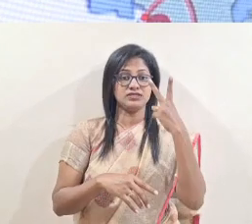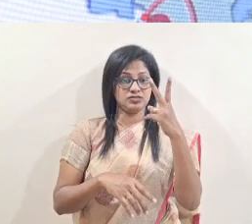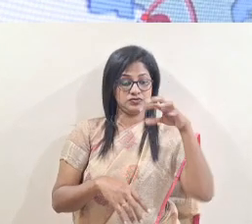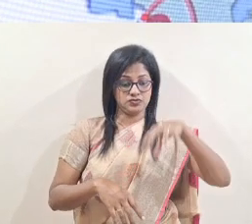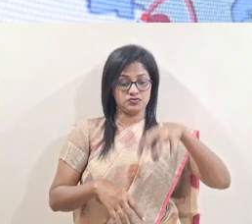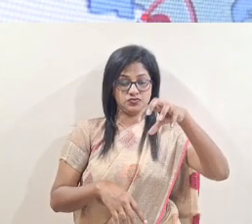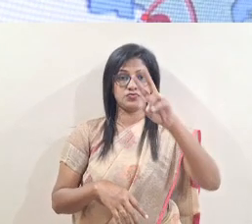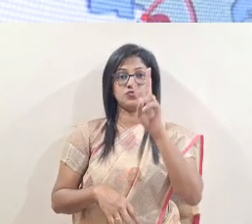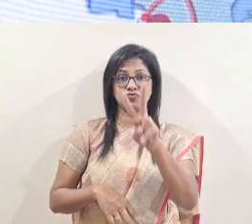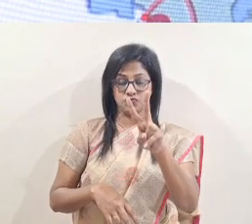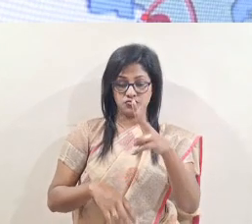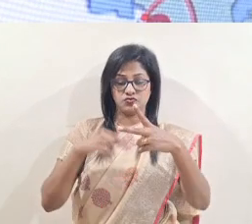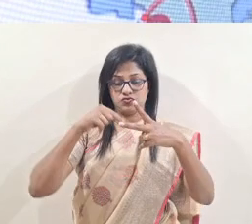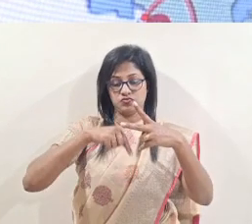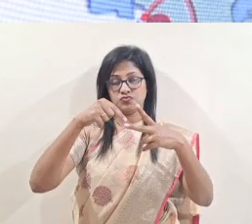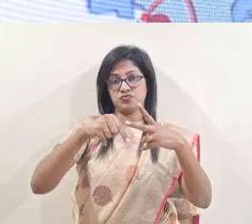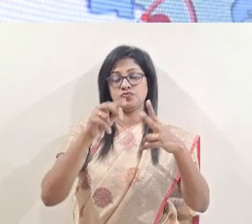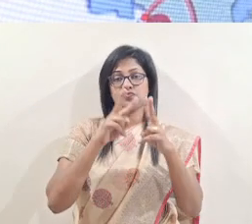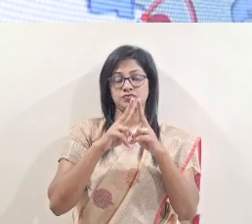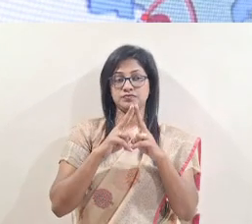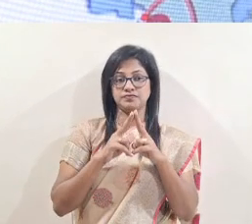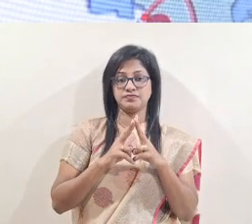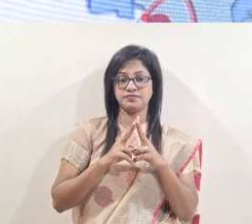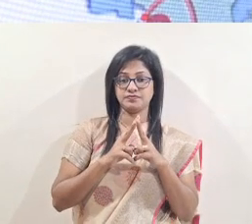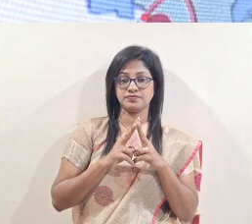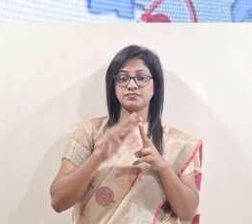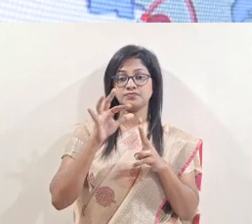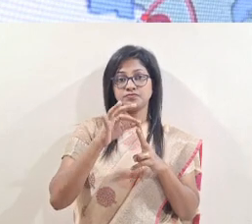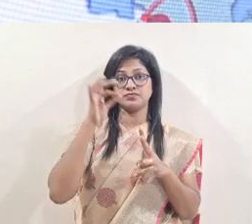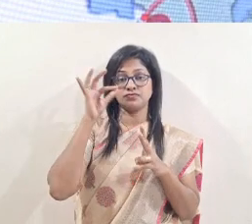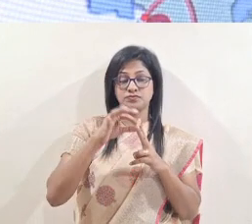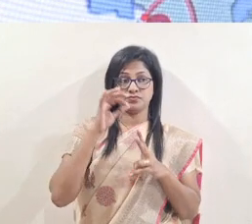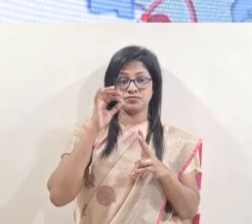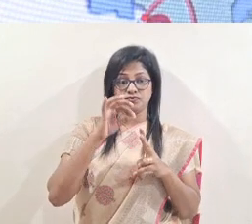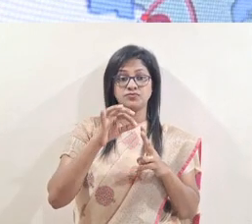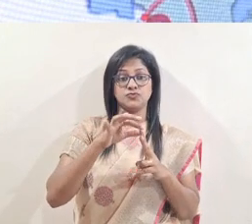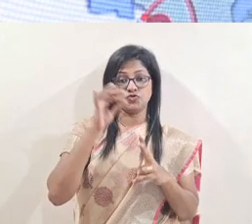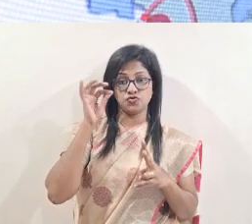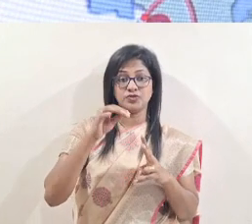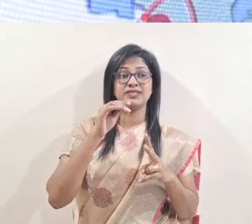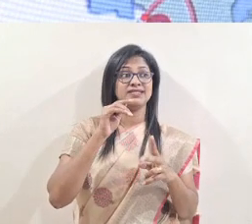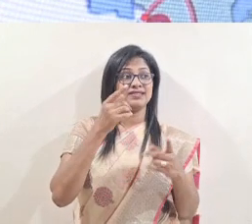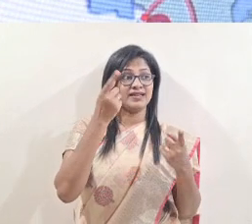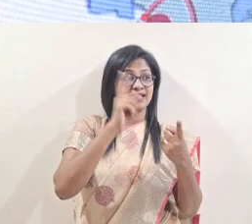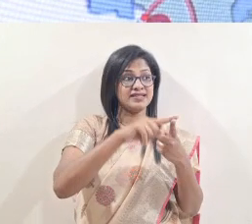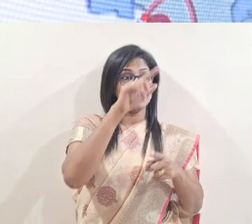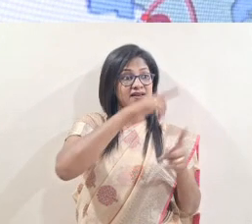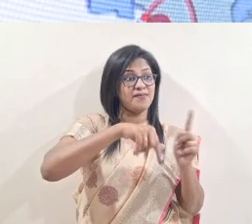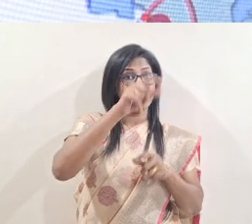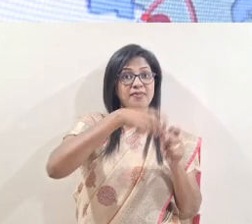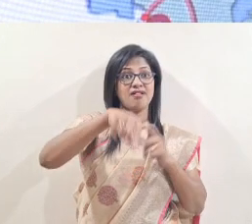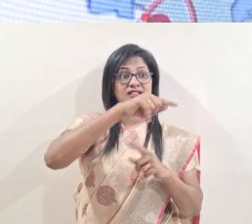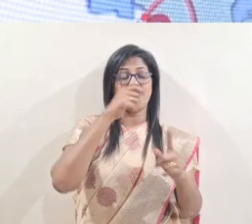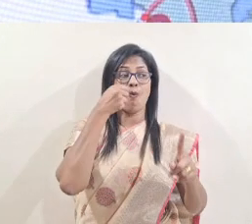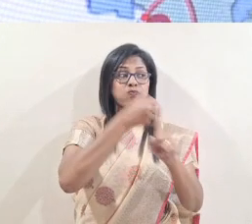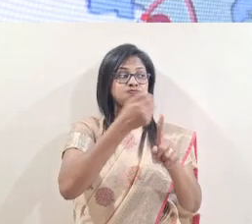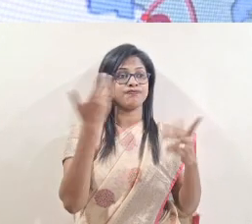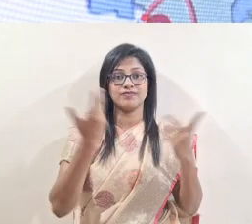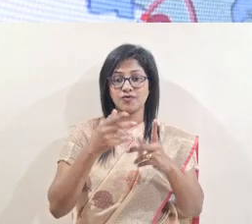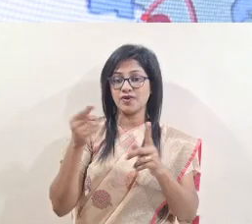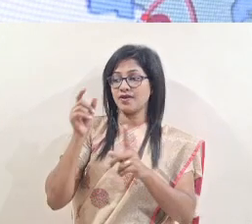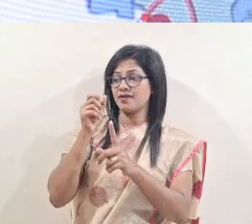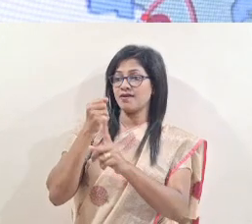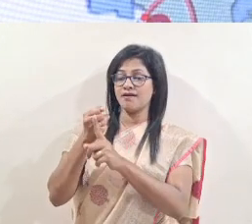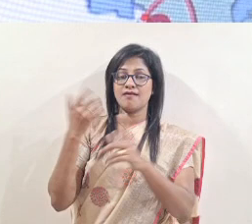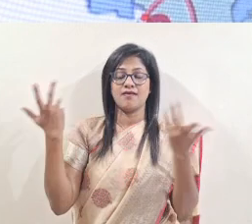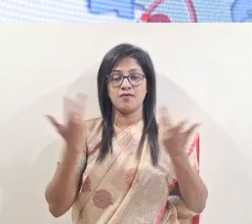been selected for looking into the impact on the stakeholders. And also within these 2 nodes, the area